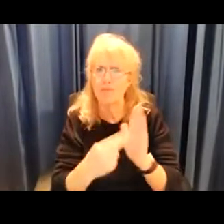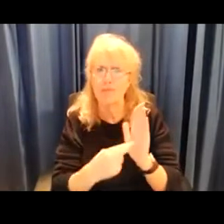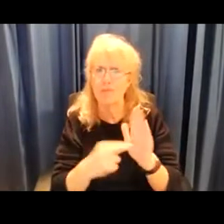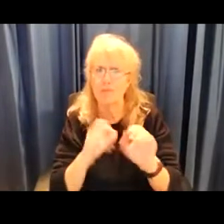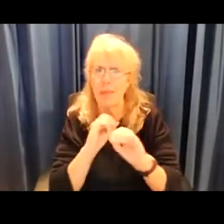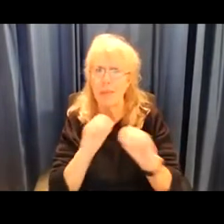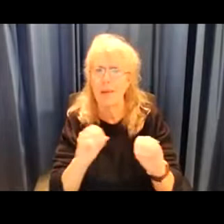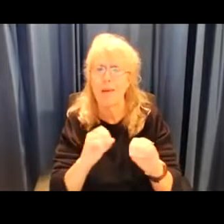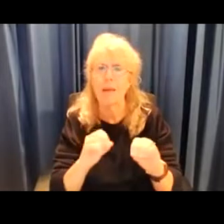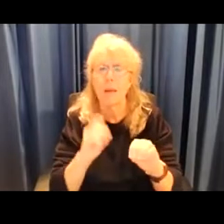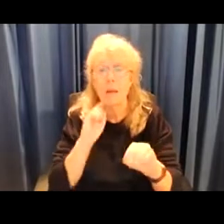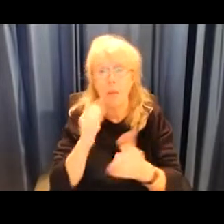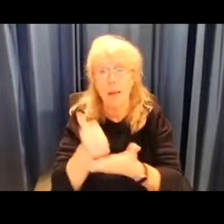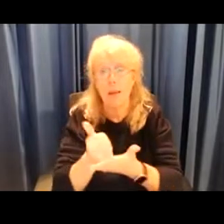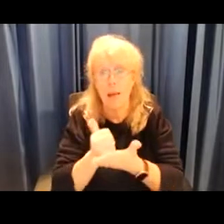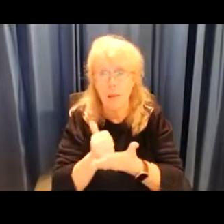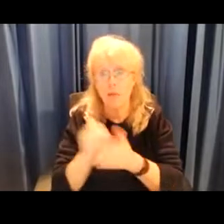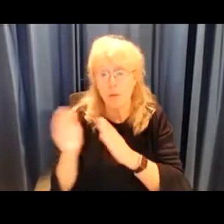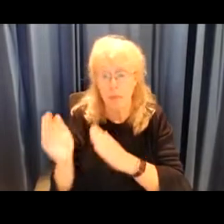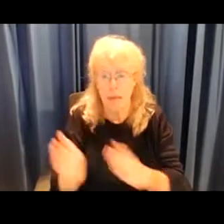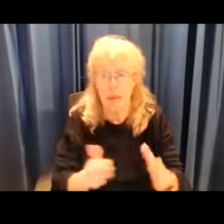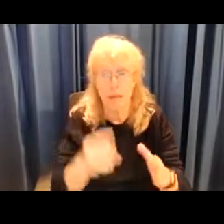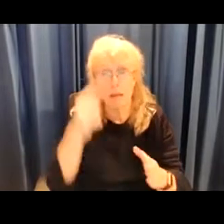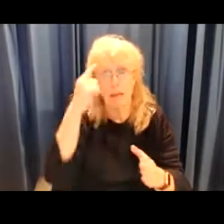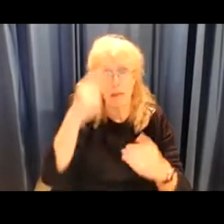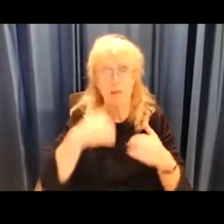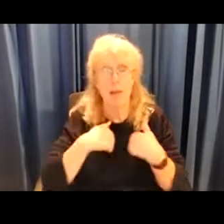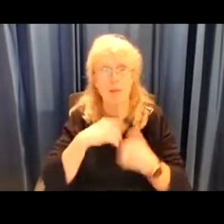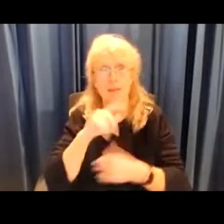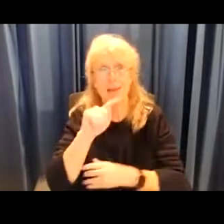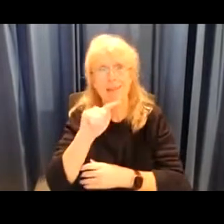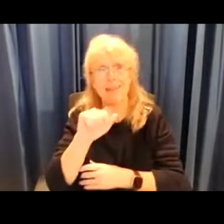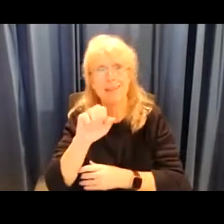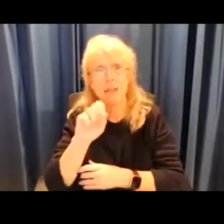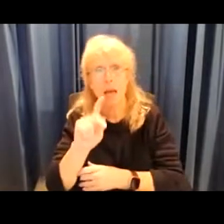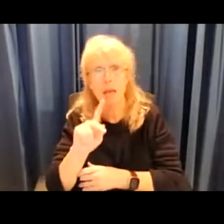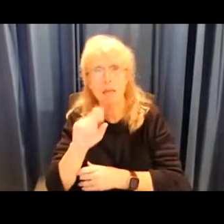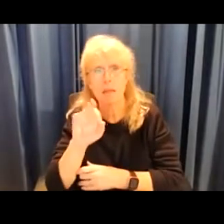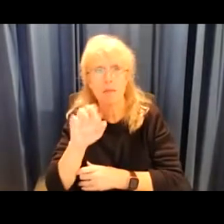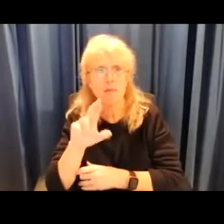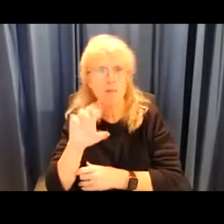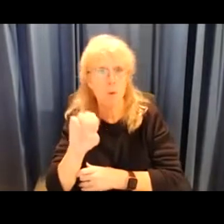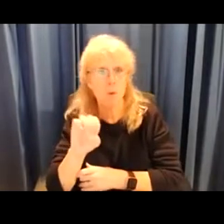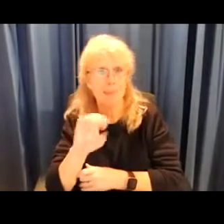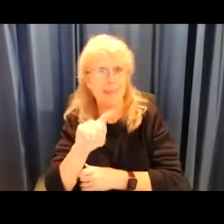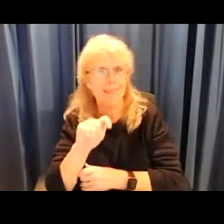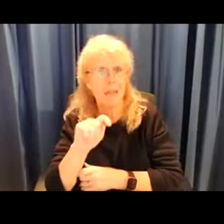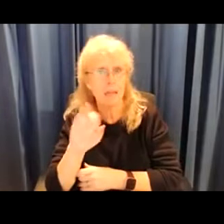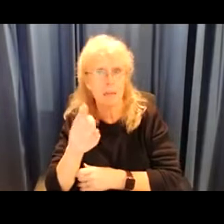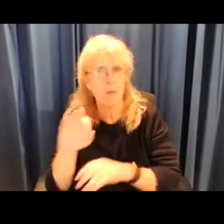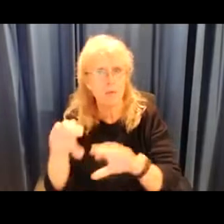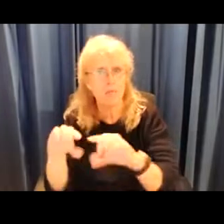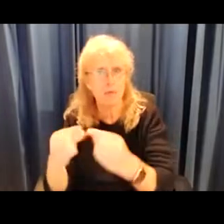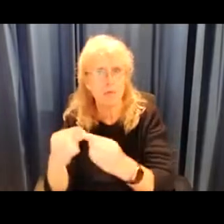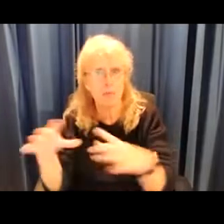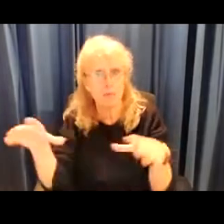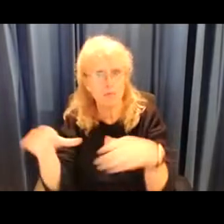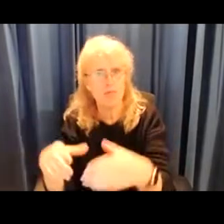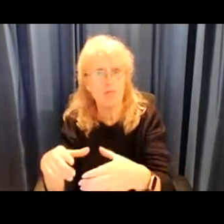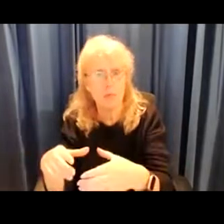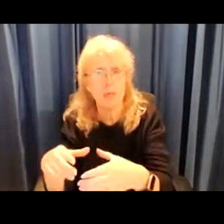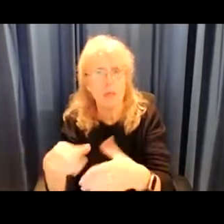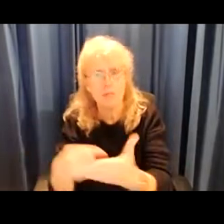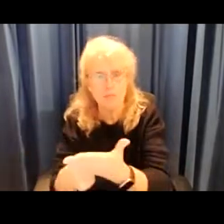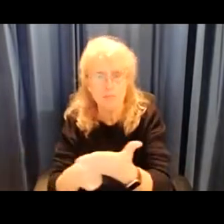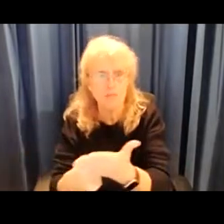would help in the planning. And I think if you have a task force, they can help you, craft something that everybody can agree to is a